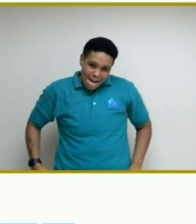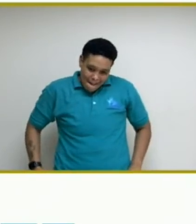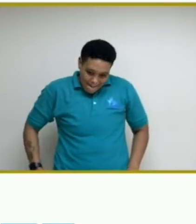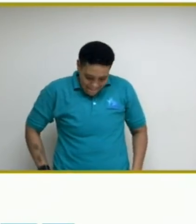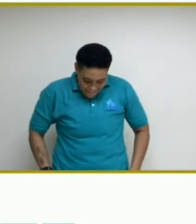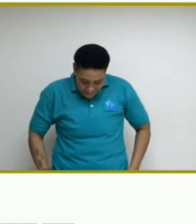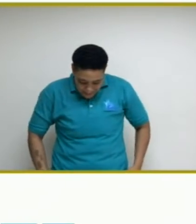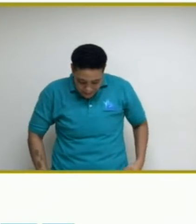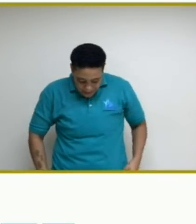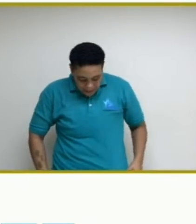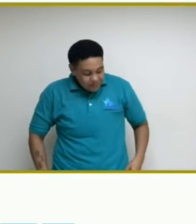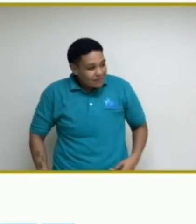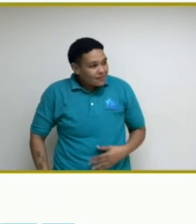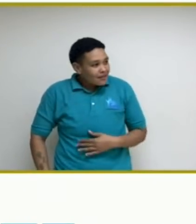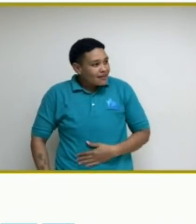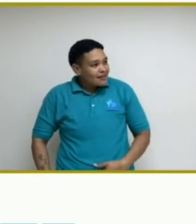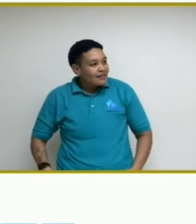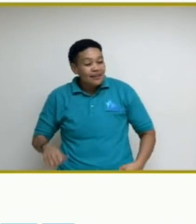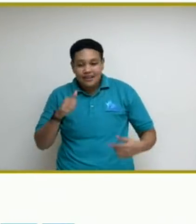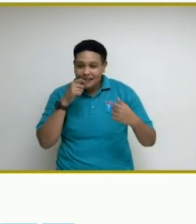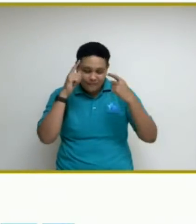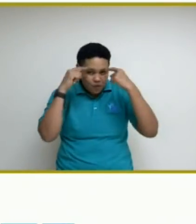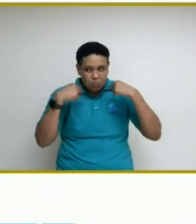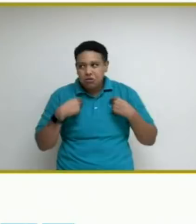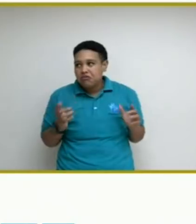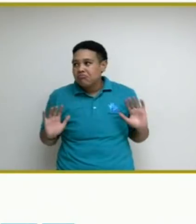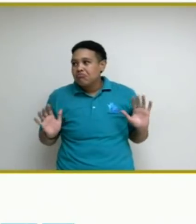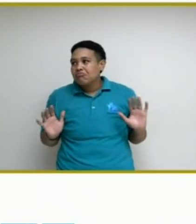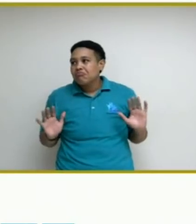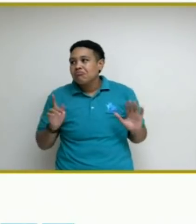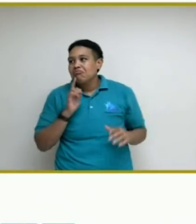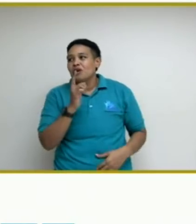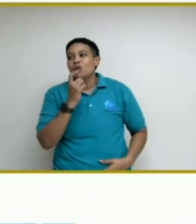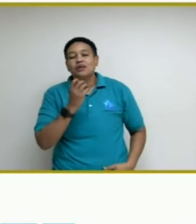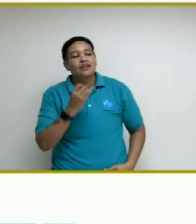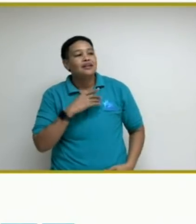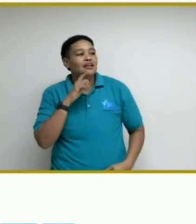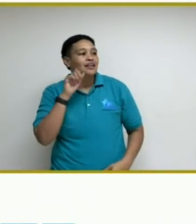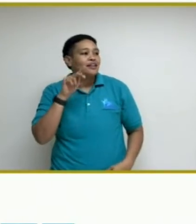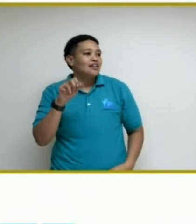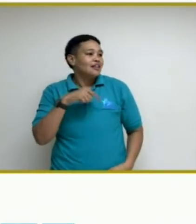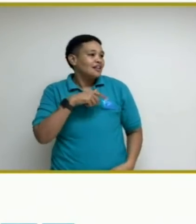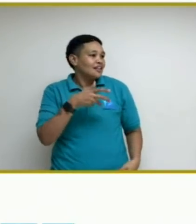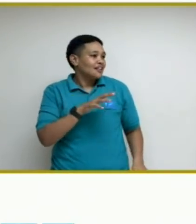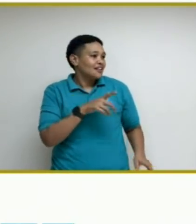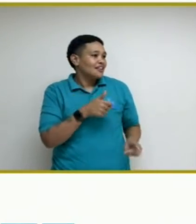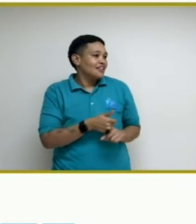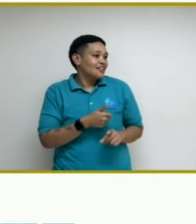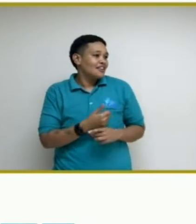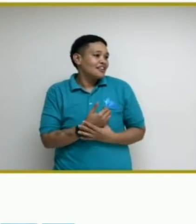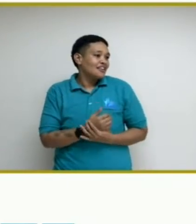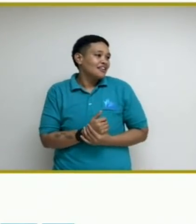So that's not a question for me, but thank you anyway for giving me that status. I'd allow the...